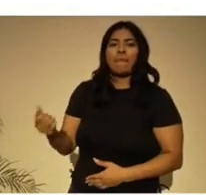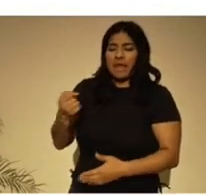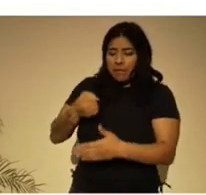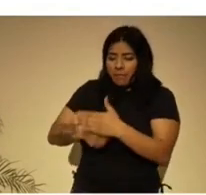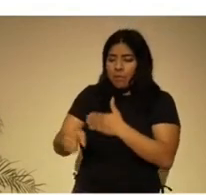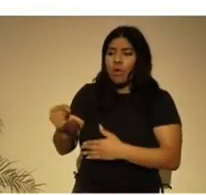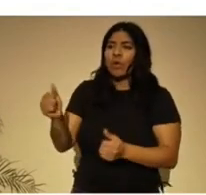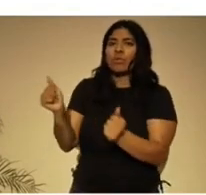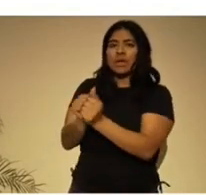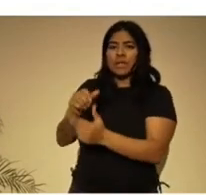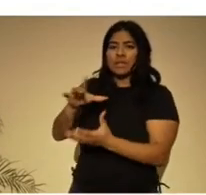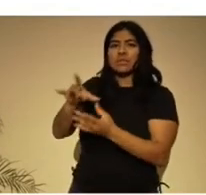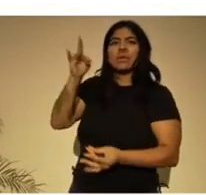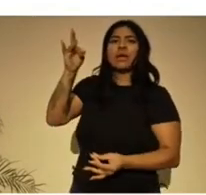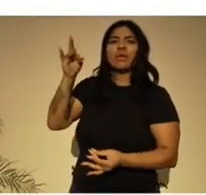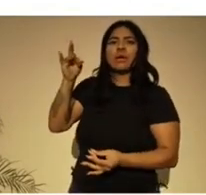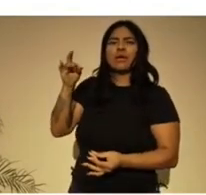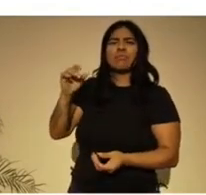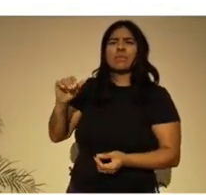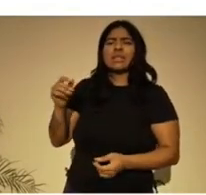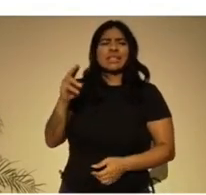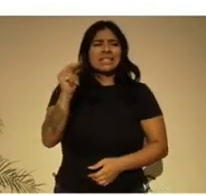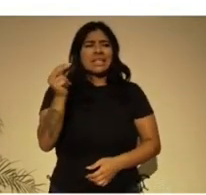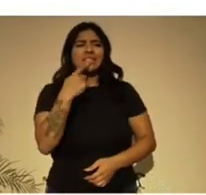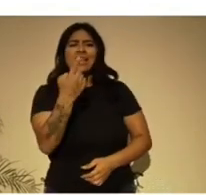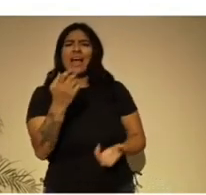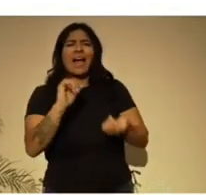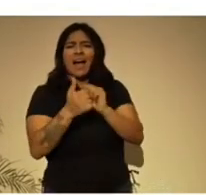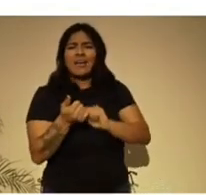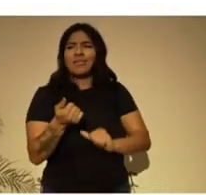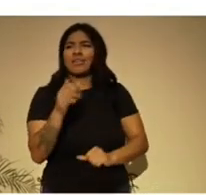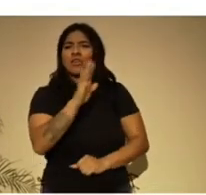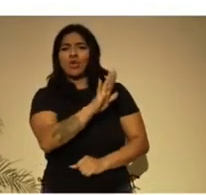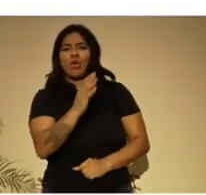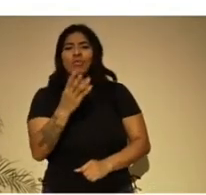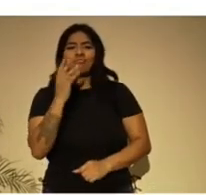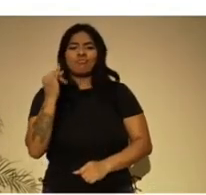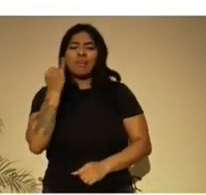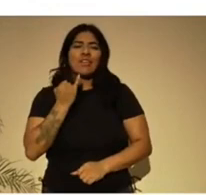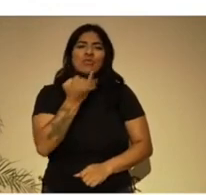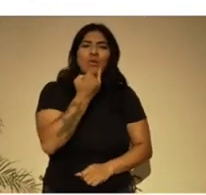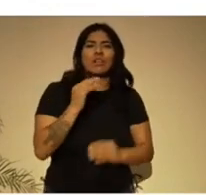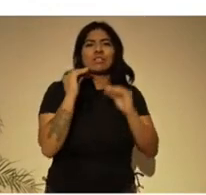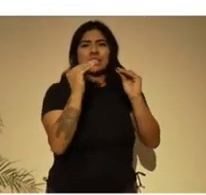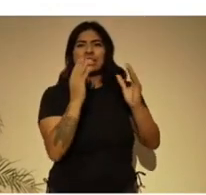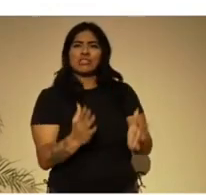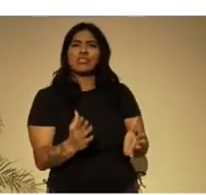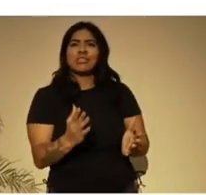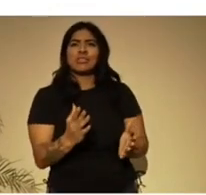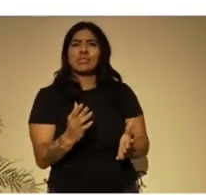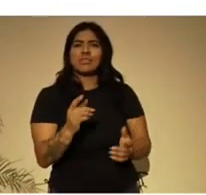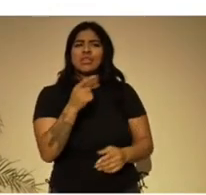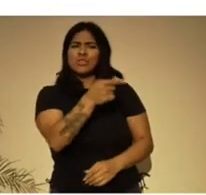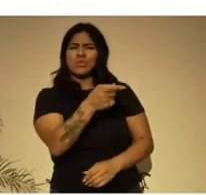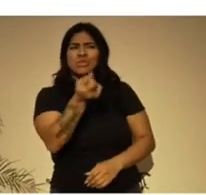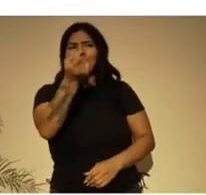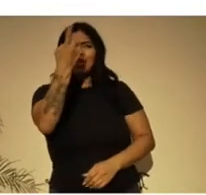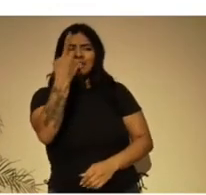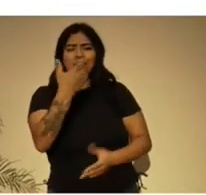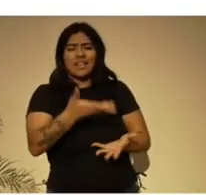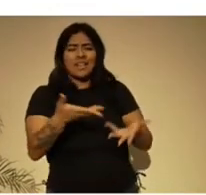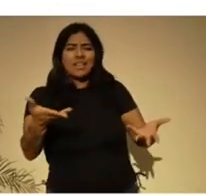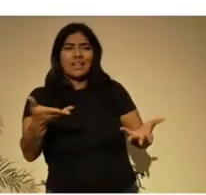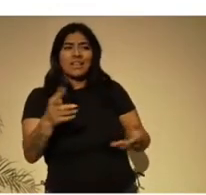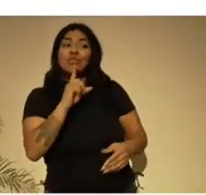of the Spirit." "How can it be?" Nicodemus asked. "You are Israel's teacher," said Jesus. "And do you not understand these